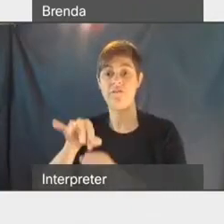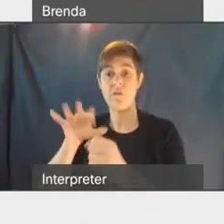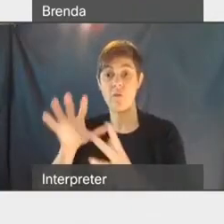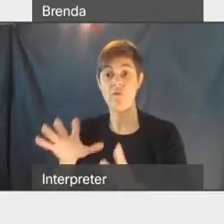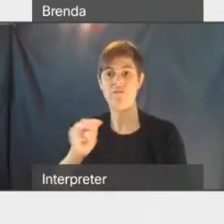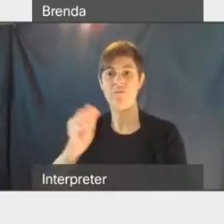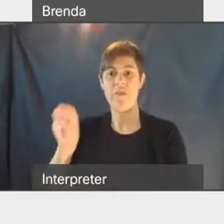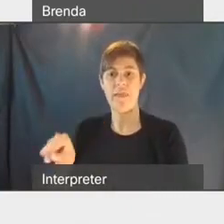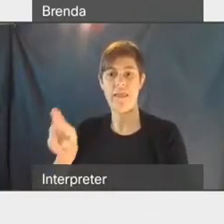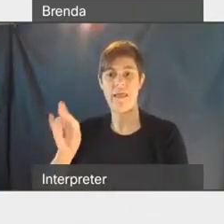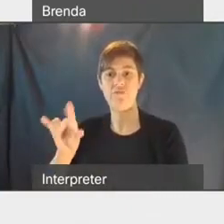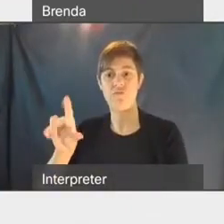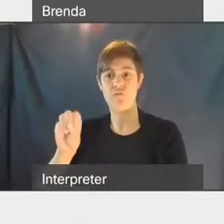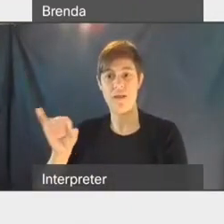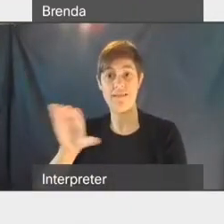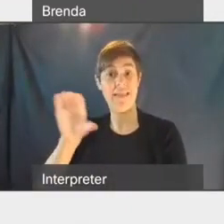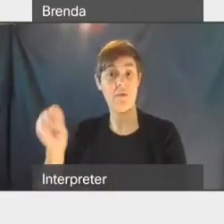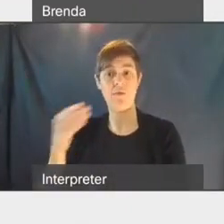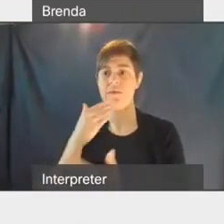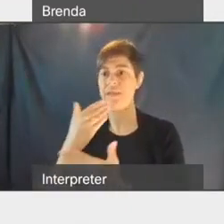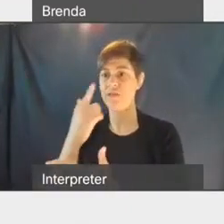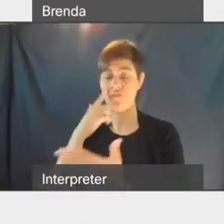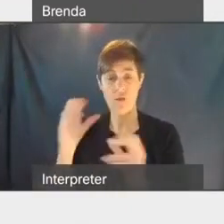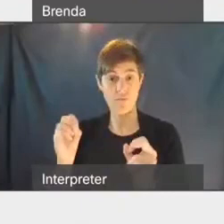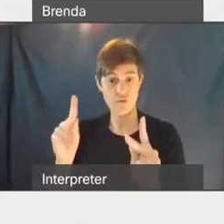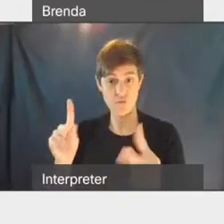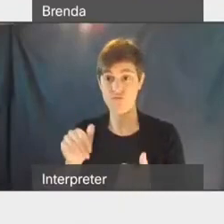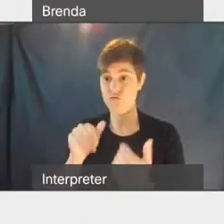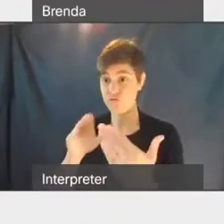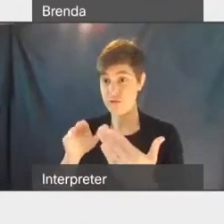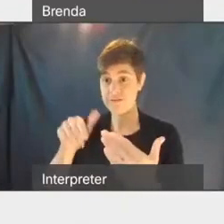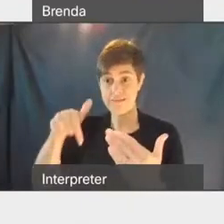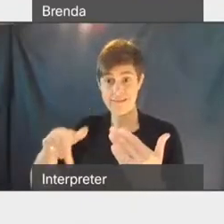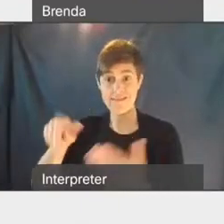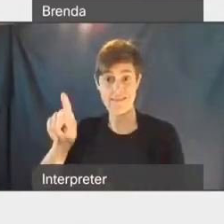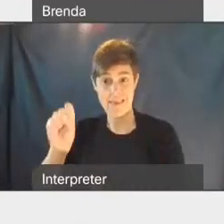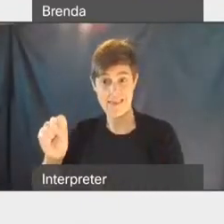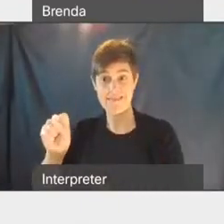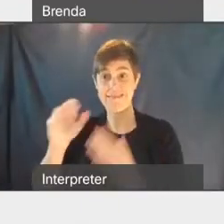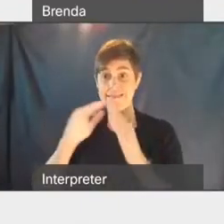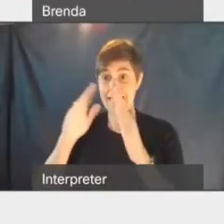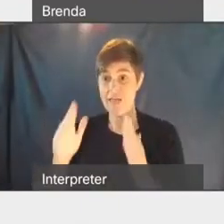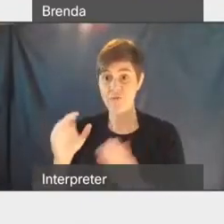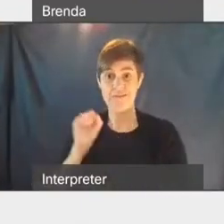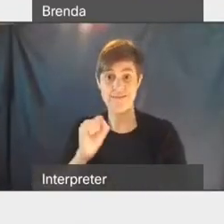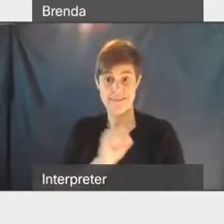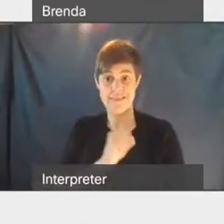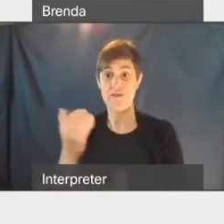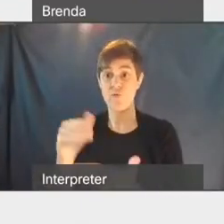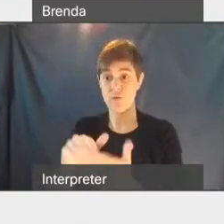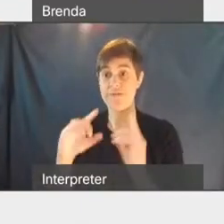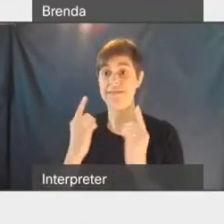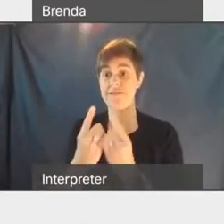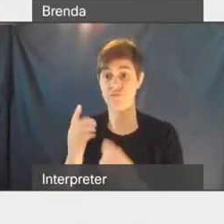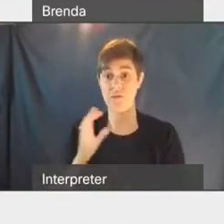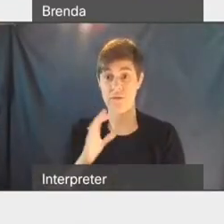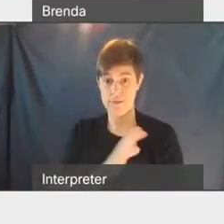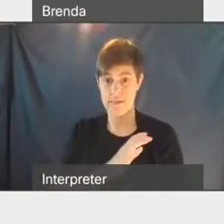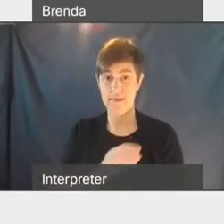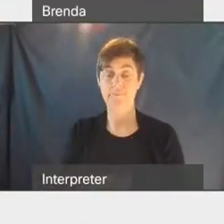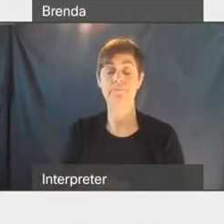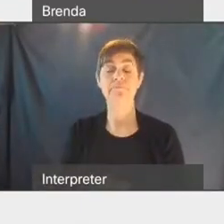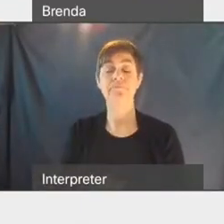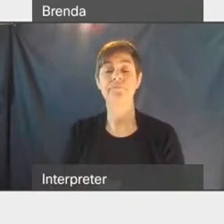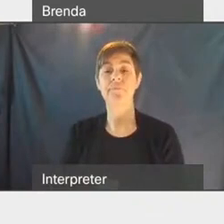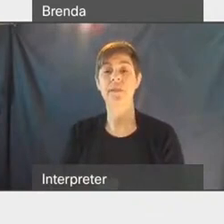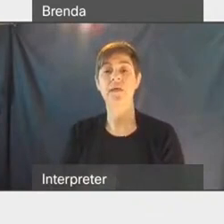Manhattan-Riley County. We thank you for this opportunity to address this Kansas House and Senate Redistricting Committee. As you